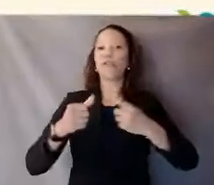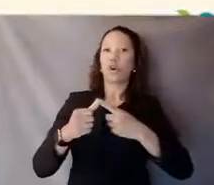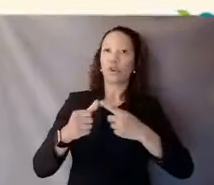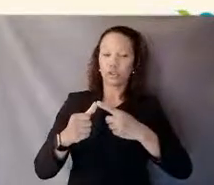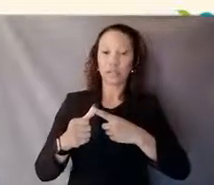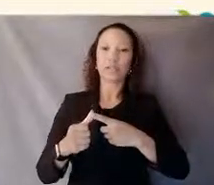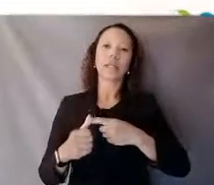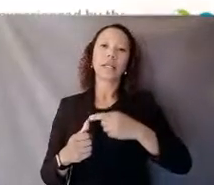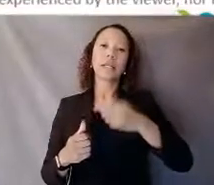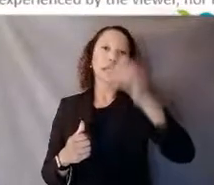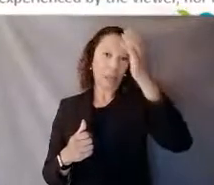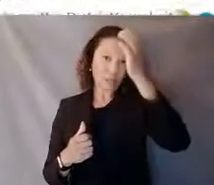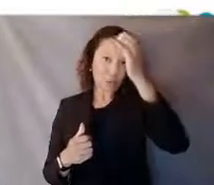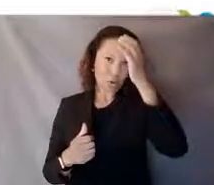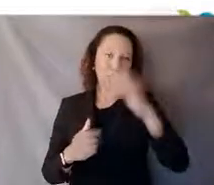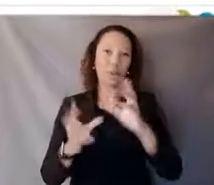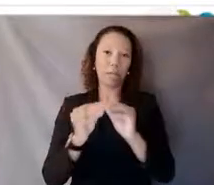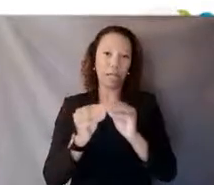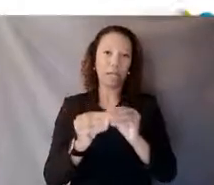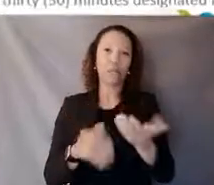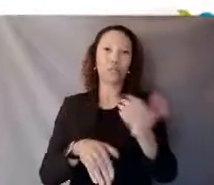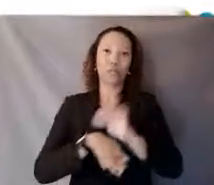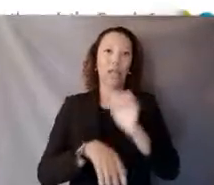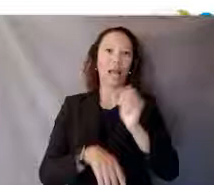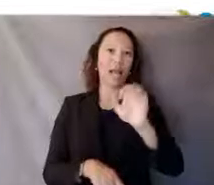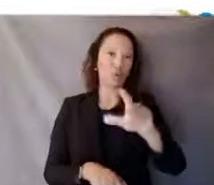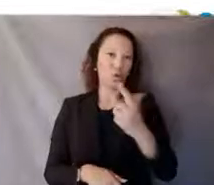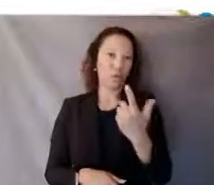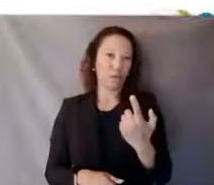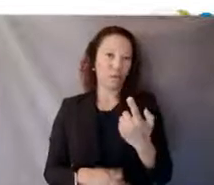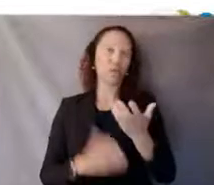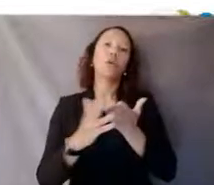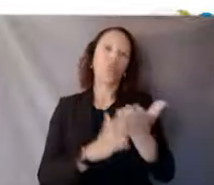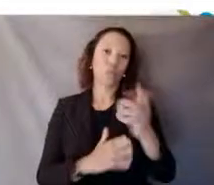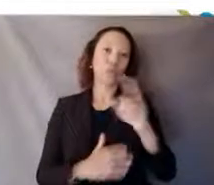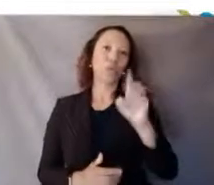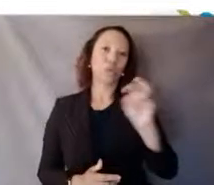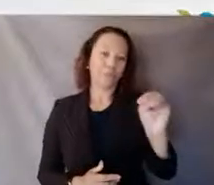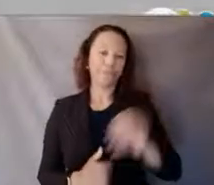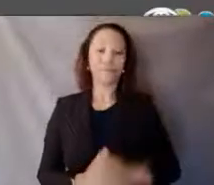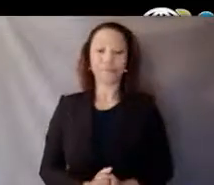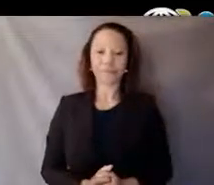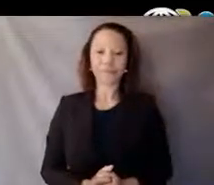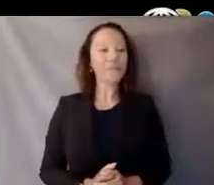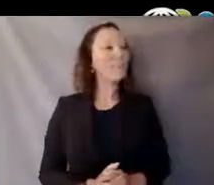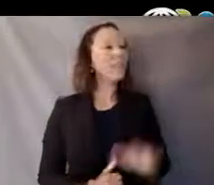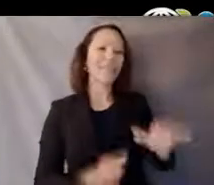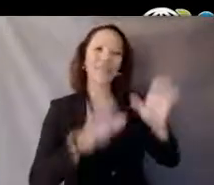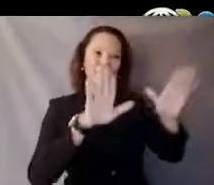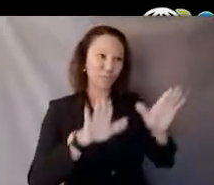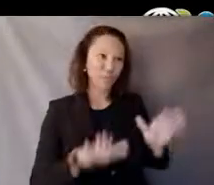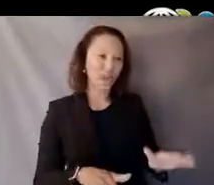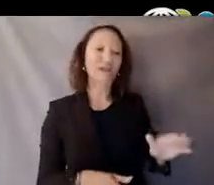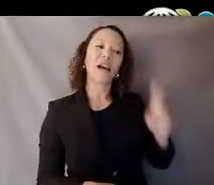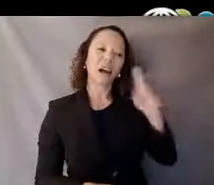virtual board meeting tonight, April 21st, and it'll be via Zoom. That's great, and I think